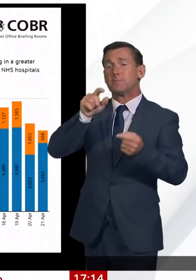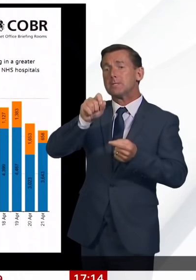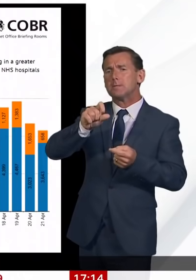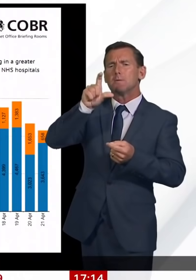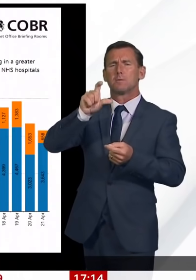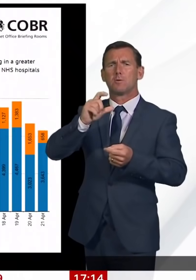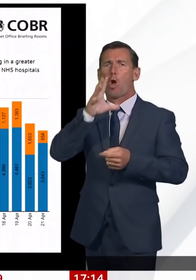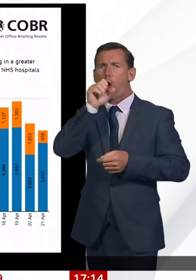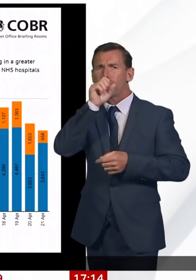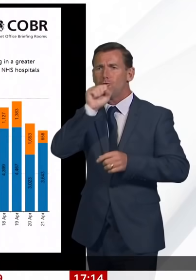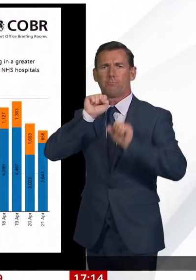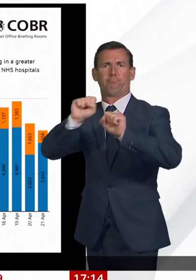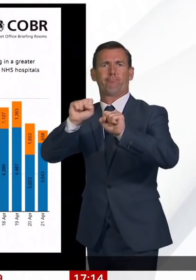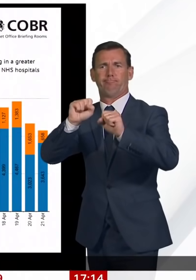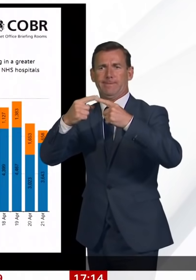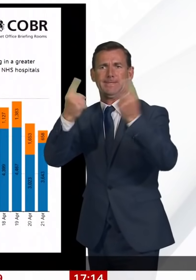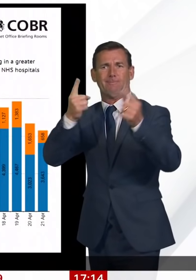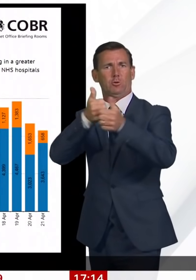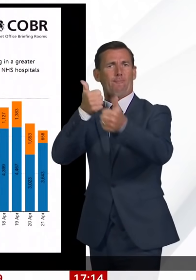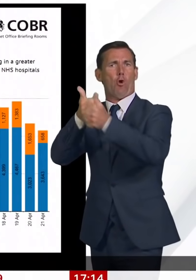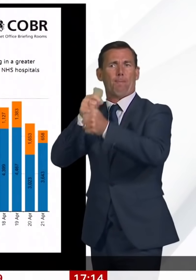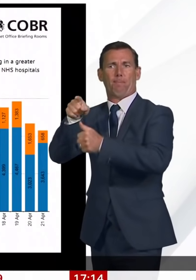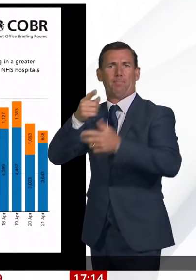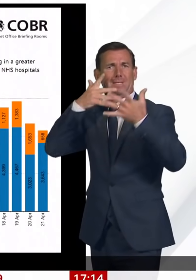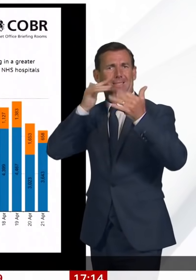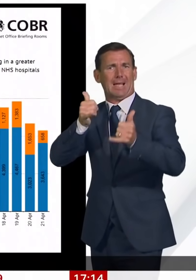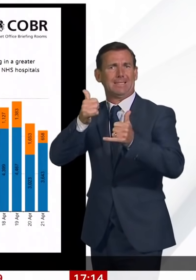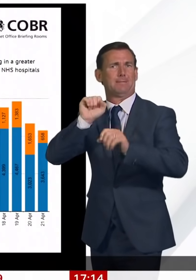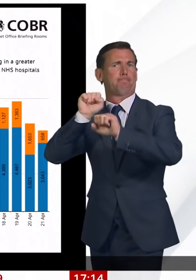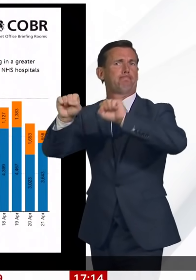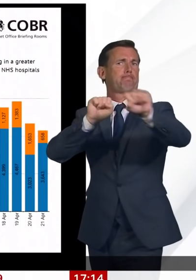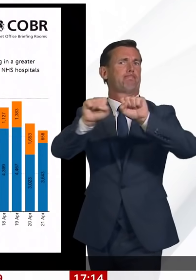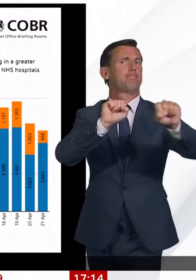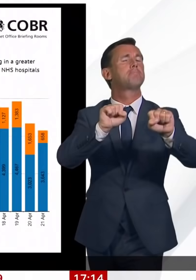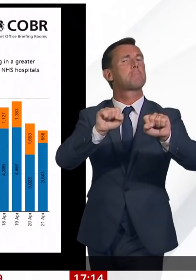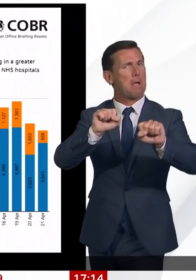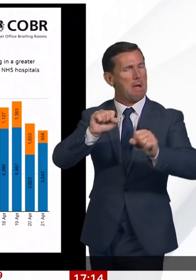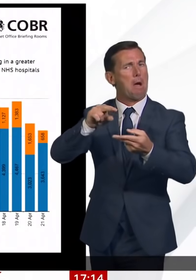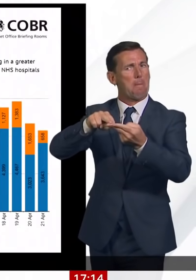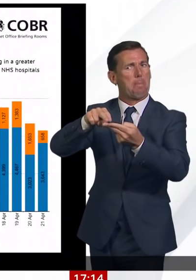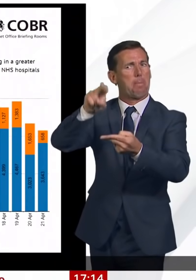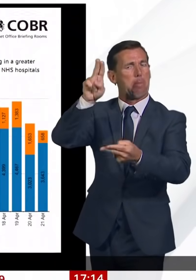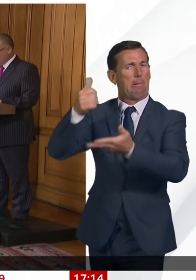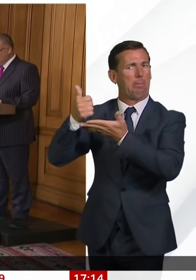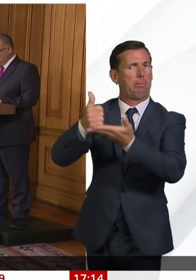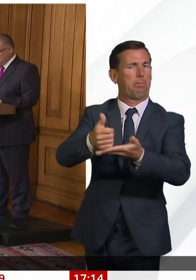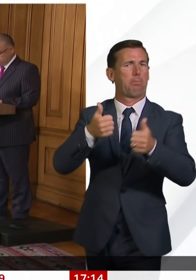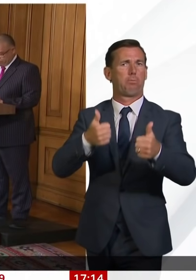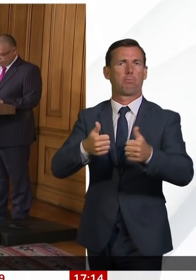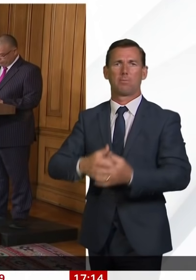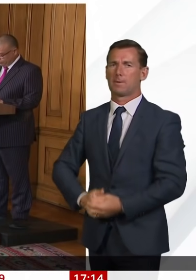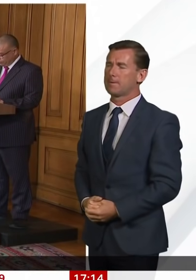of commercial testing to supplement that as time goes by across the slide. Next slide,